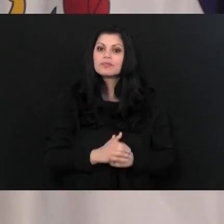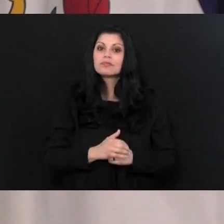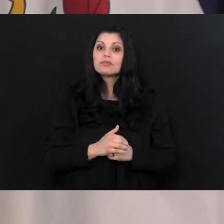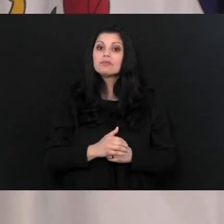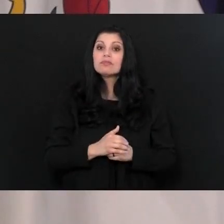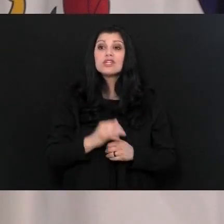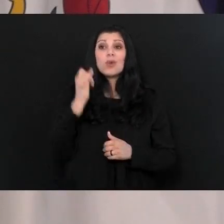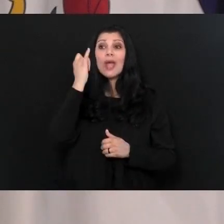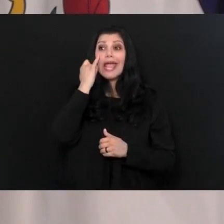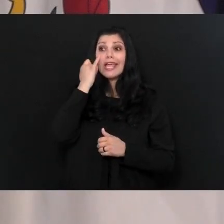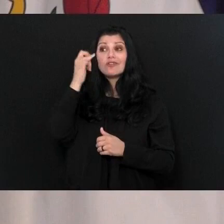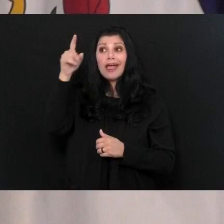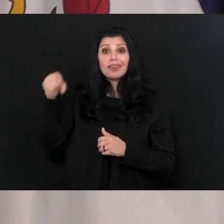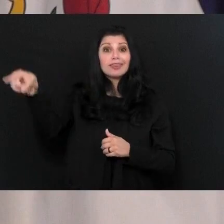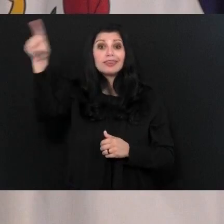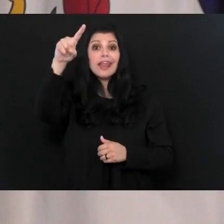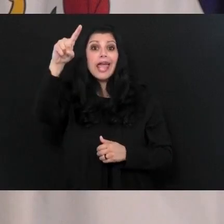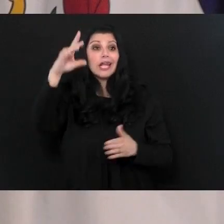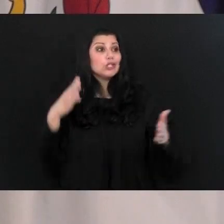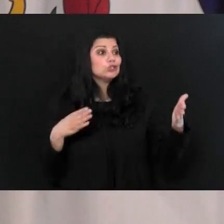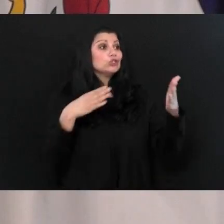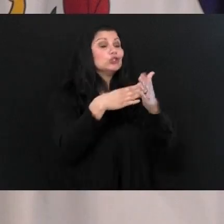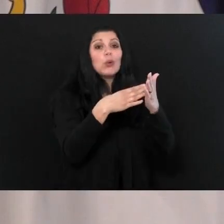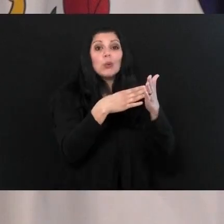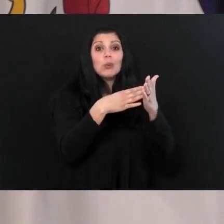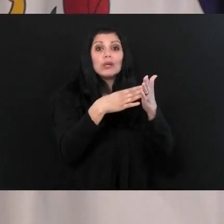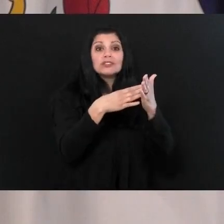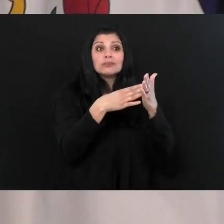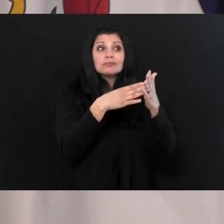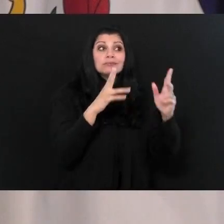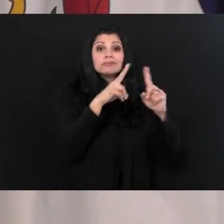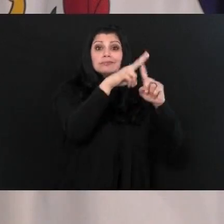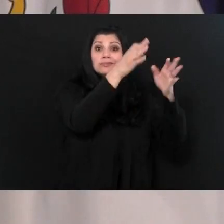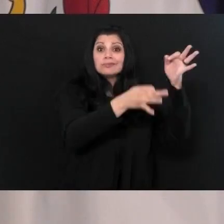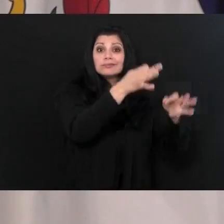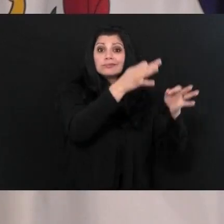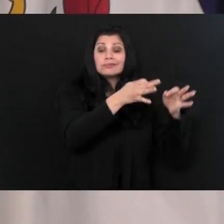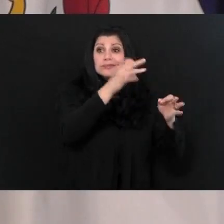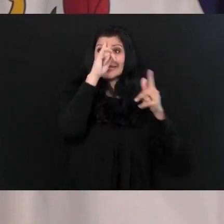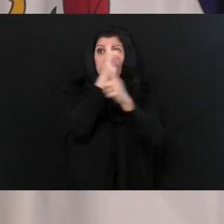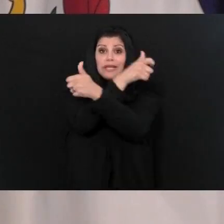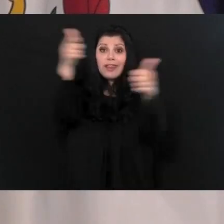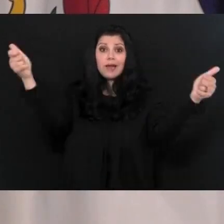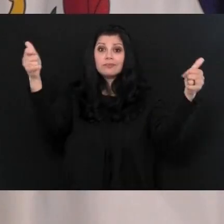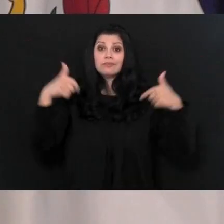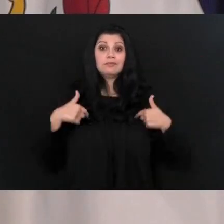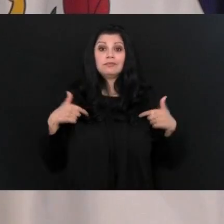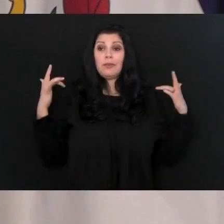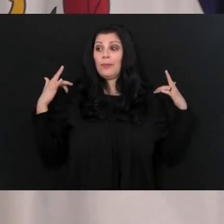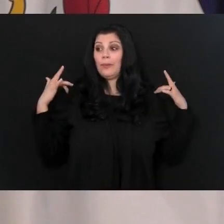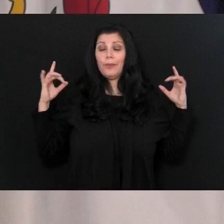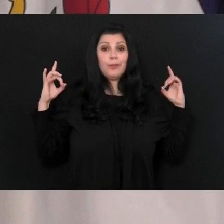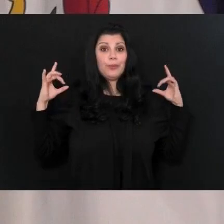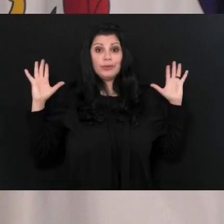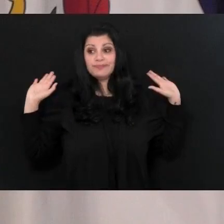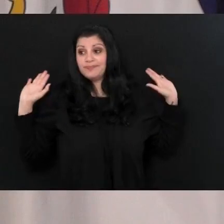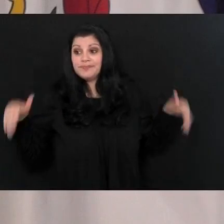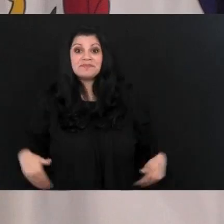if they sue, if they don't sue, that's up to them. I could give a hoot. Really and truly, at the end of the